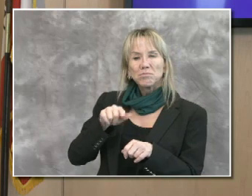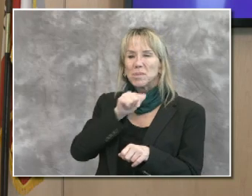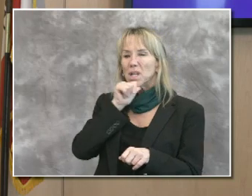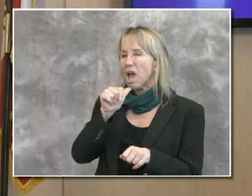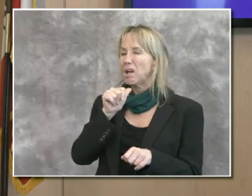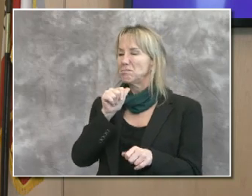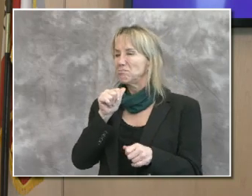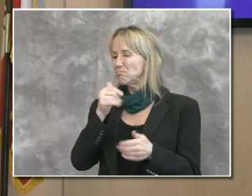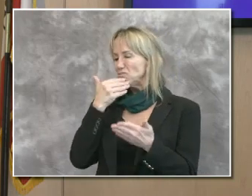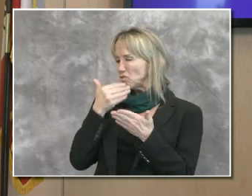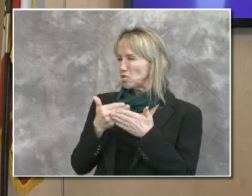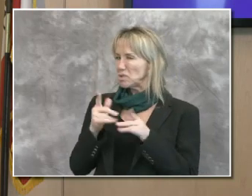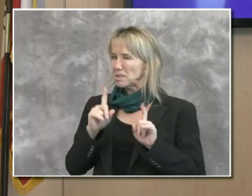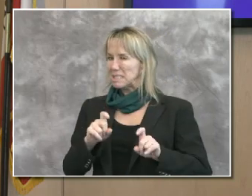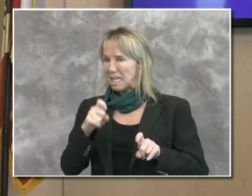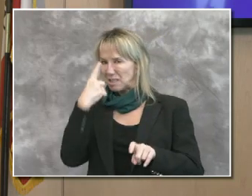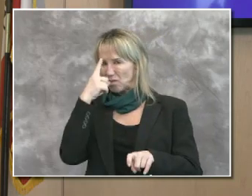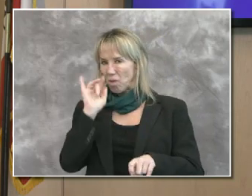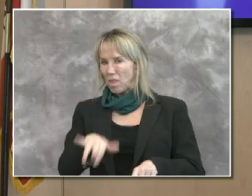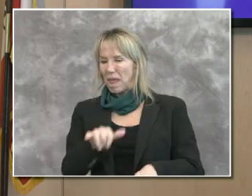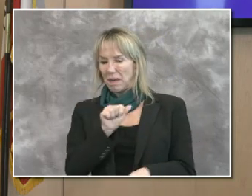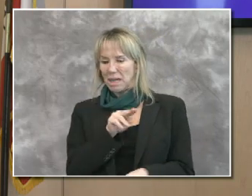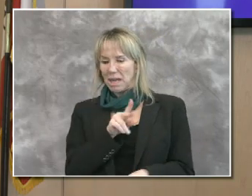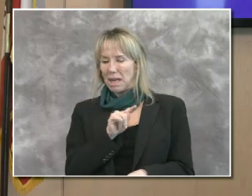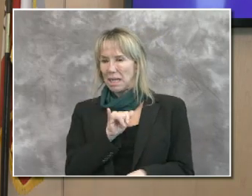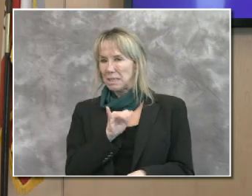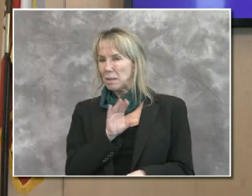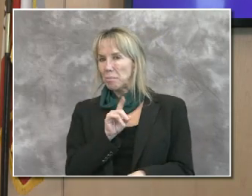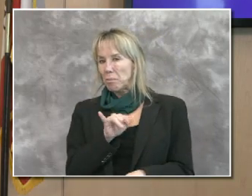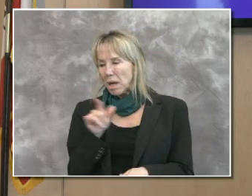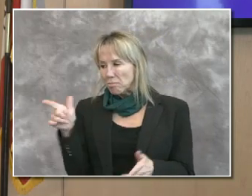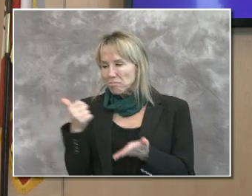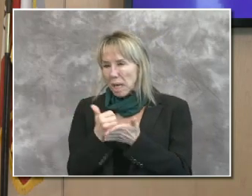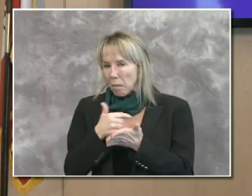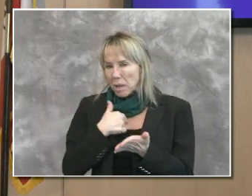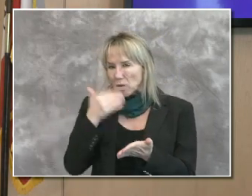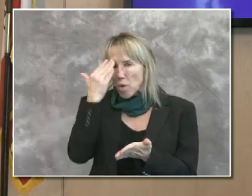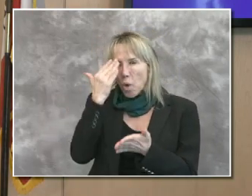tests? Dr. McDonald's going to answer that question.